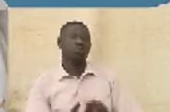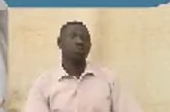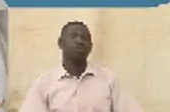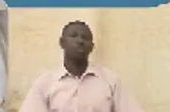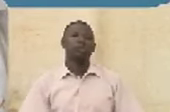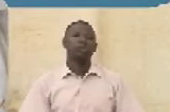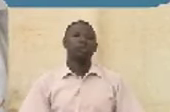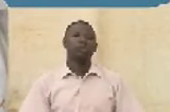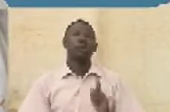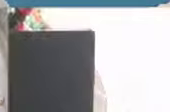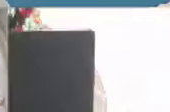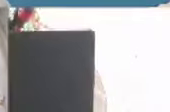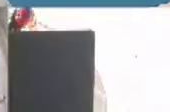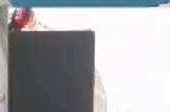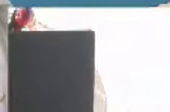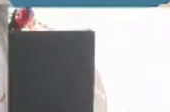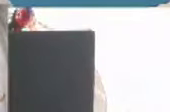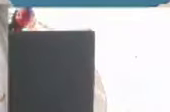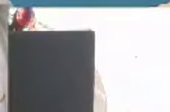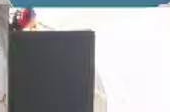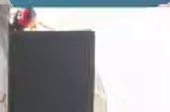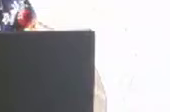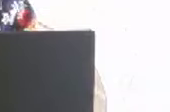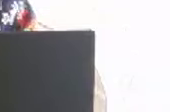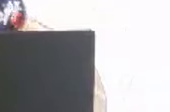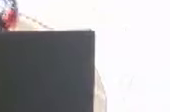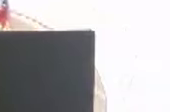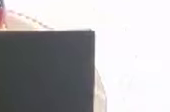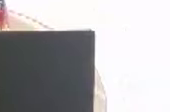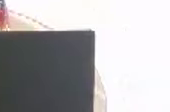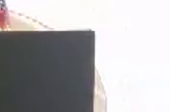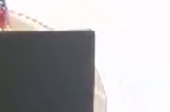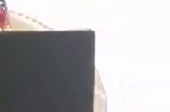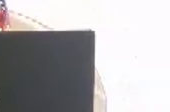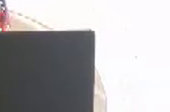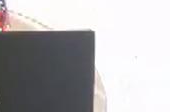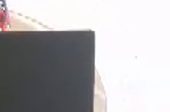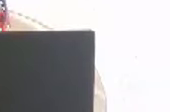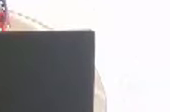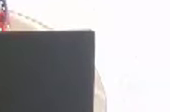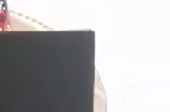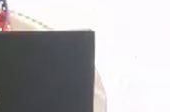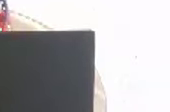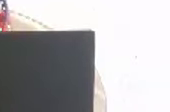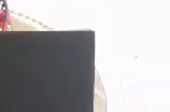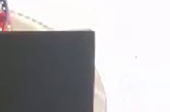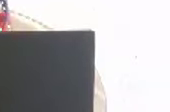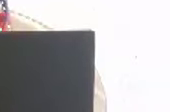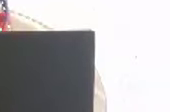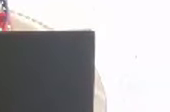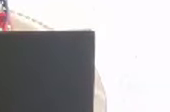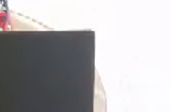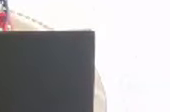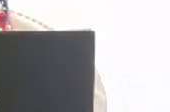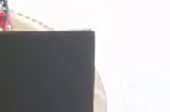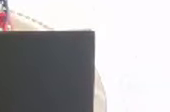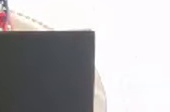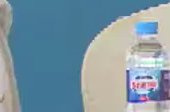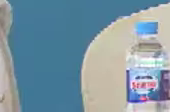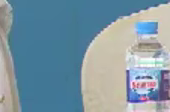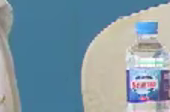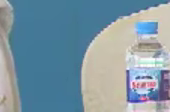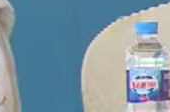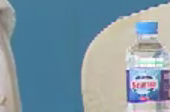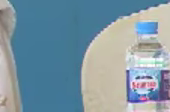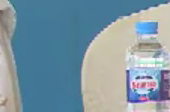them? Ya mun kibaro le soto ila kuoro. E ka kibaro ni le ko ya ja me min dir lalle sama na banko ka. Well, the